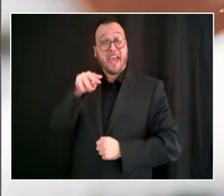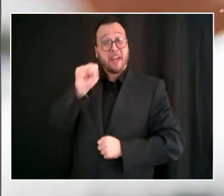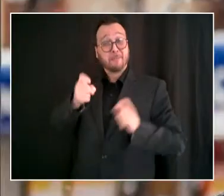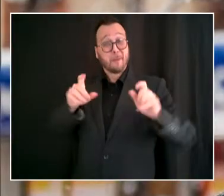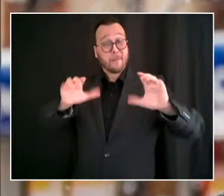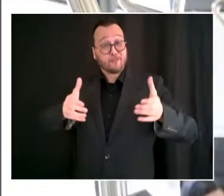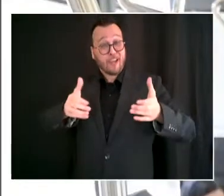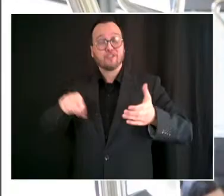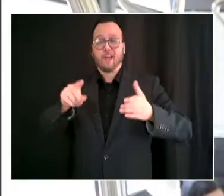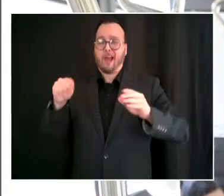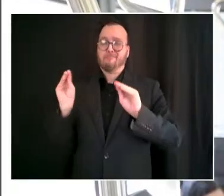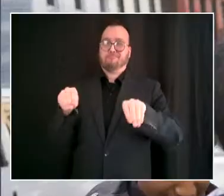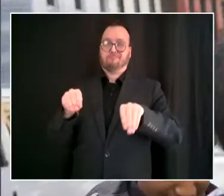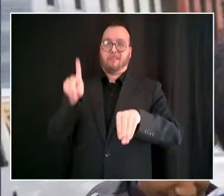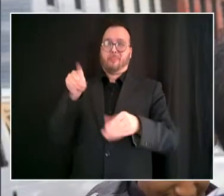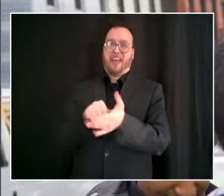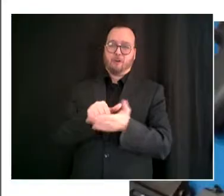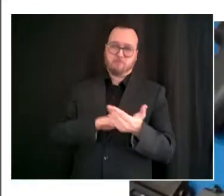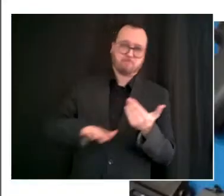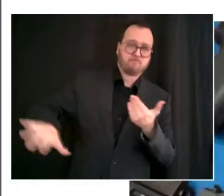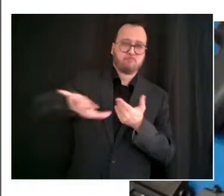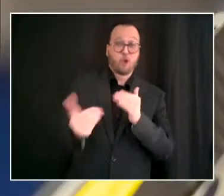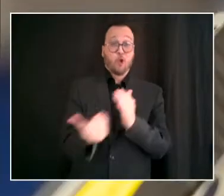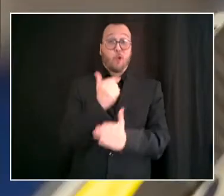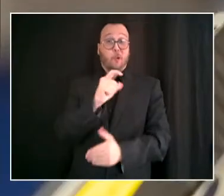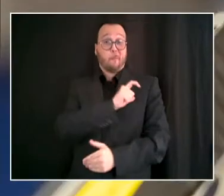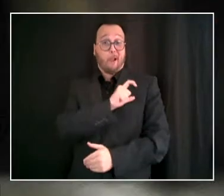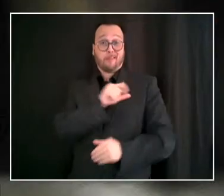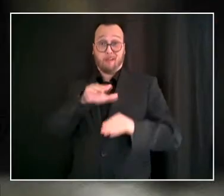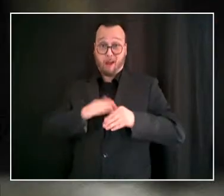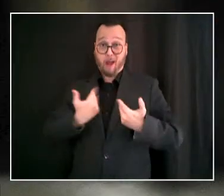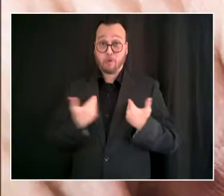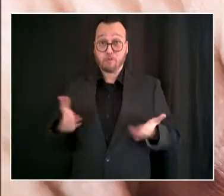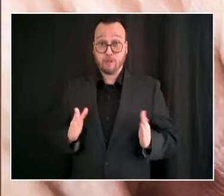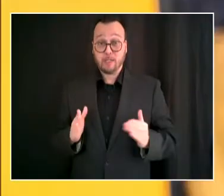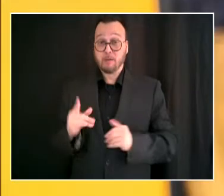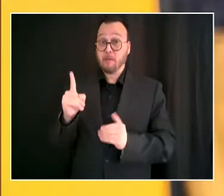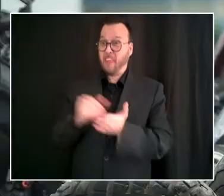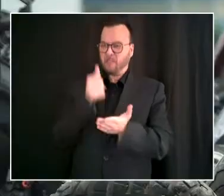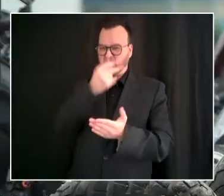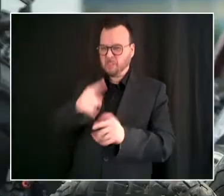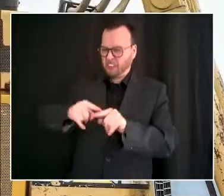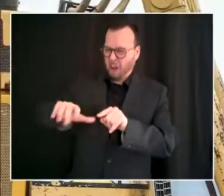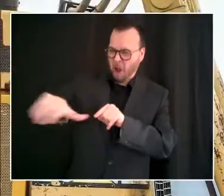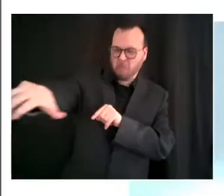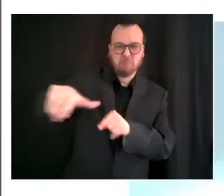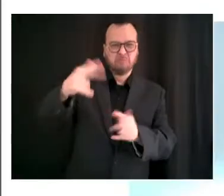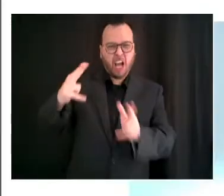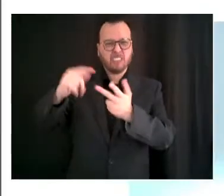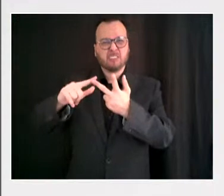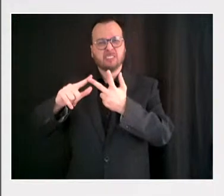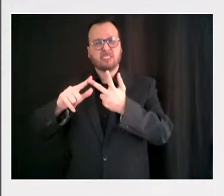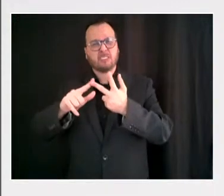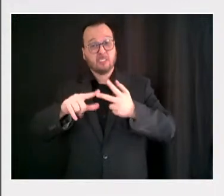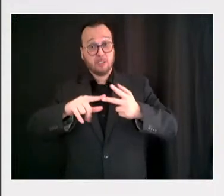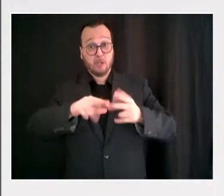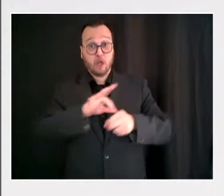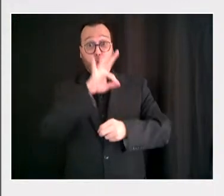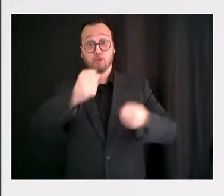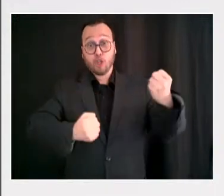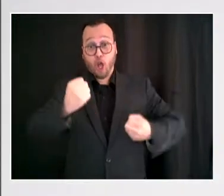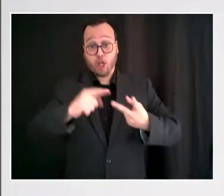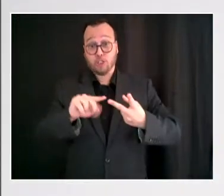put thousands of new police officers on our streets and taken thousands of illegal guns, ghost cars, and mopeds off of them. Thanks to